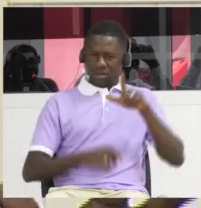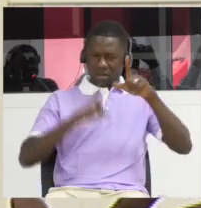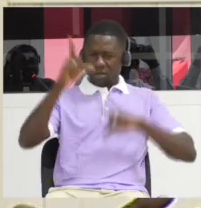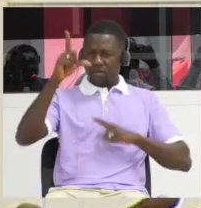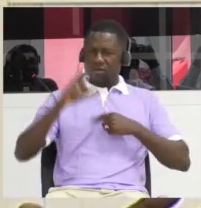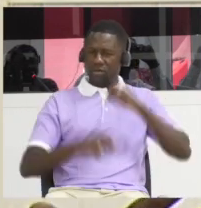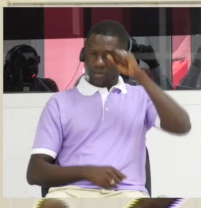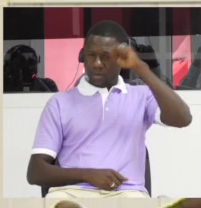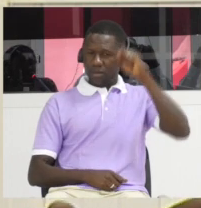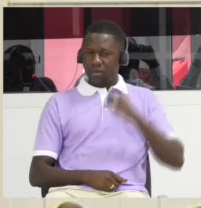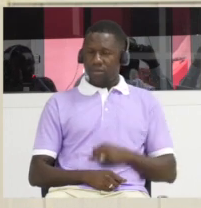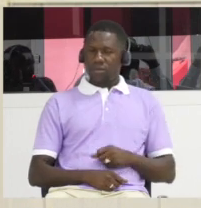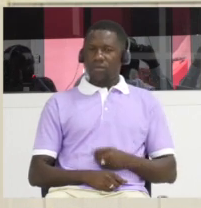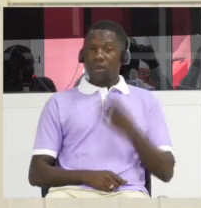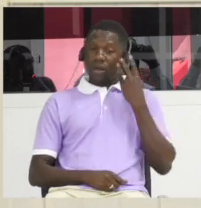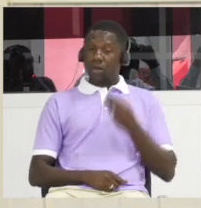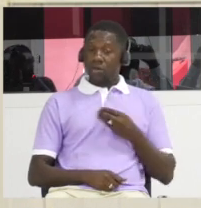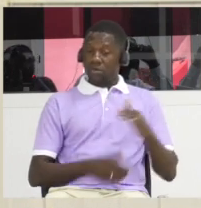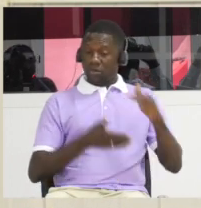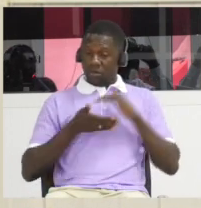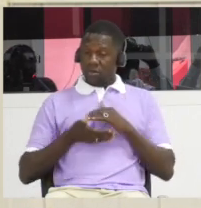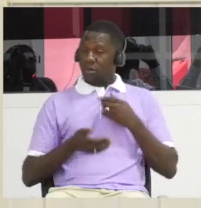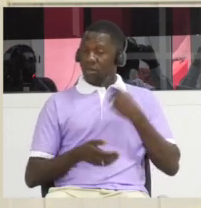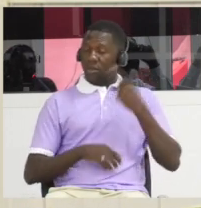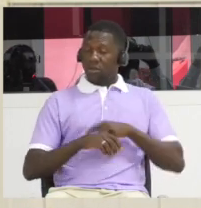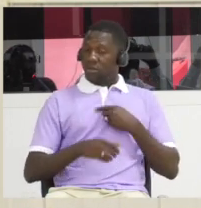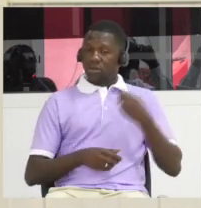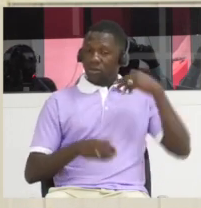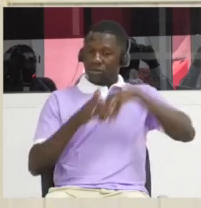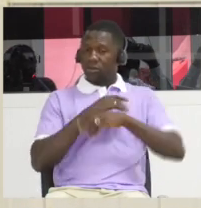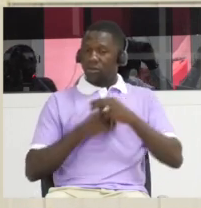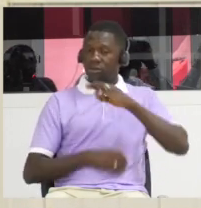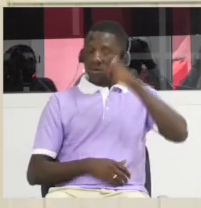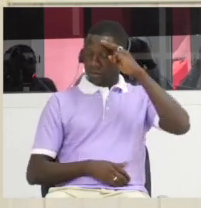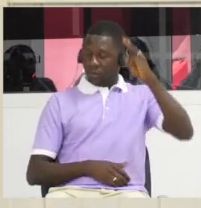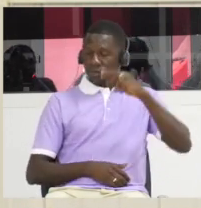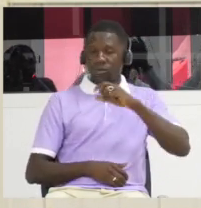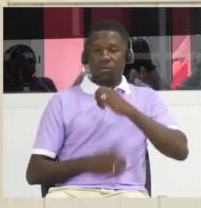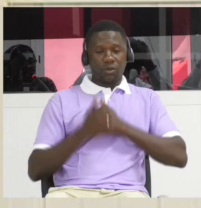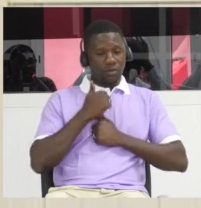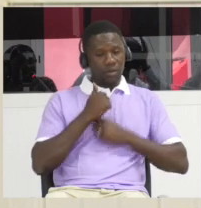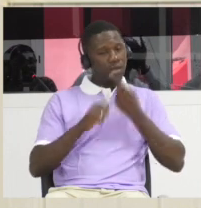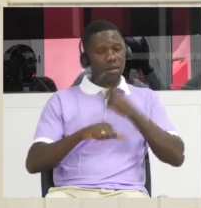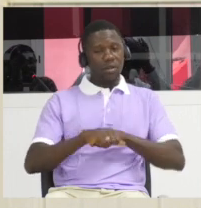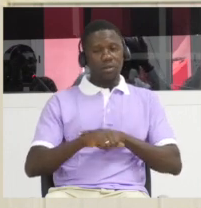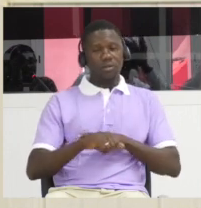it came about, really, I was not in the Ministry of Defense at the time, but